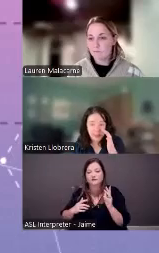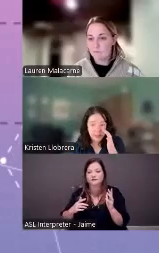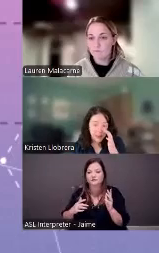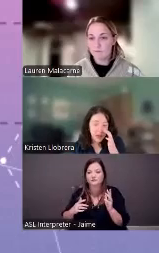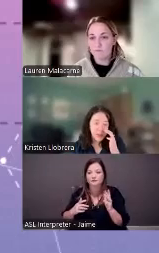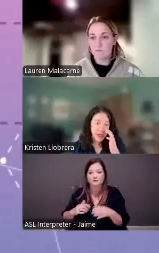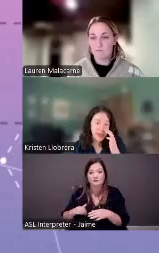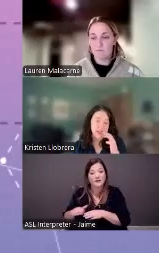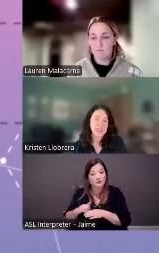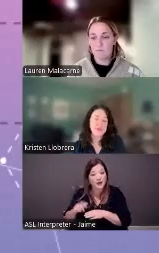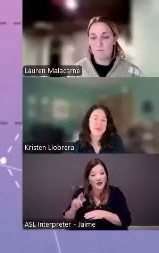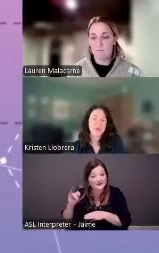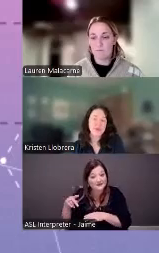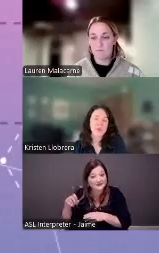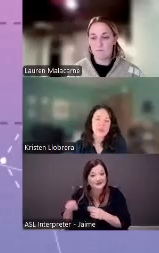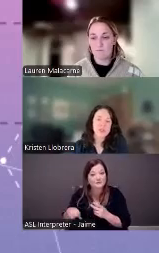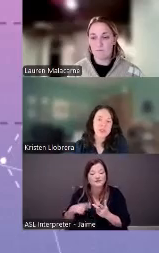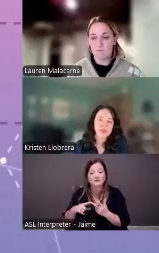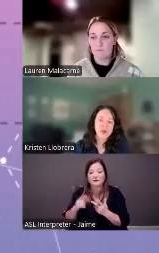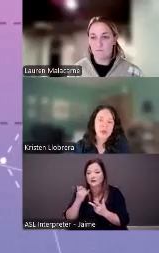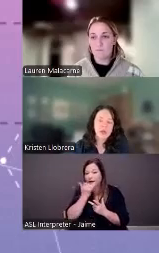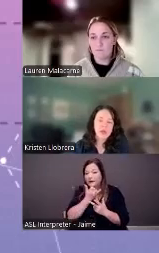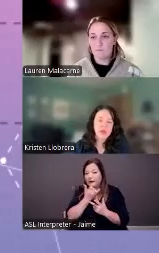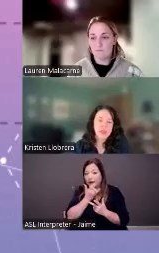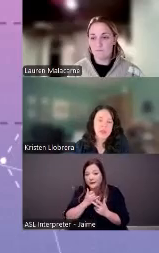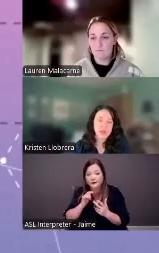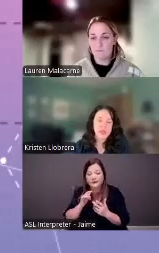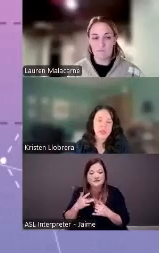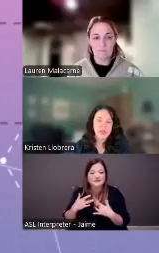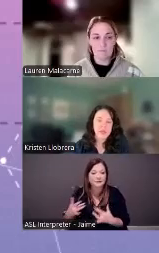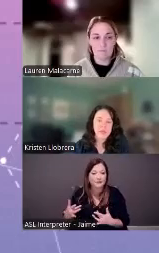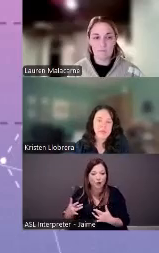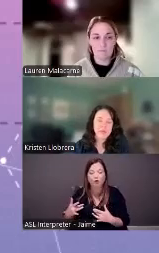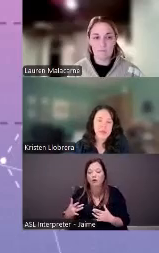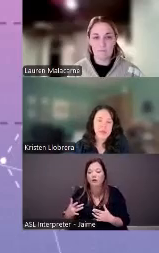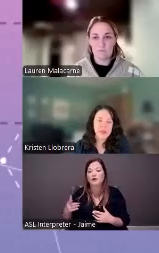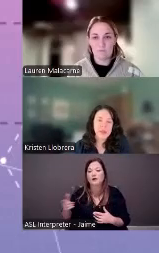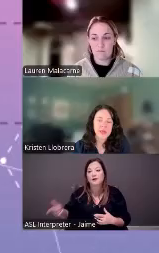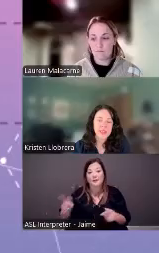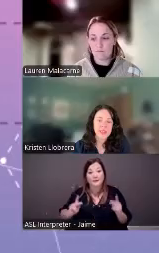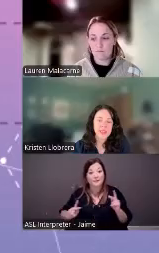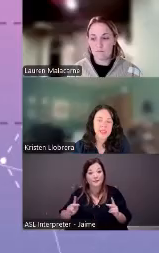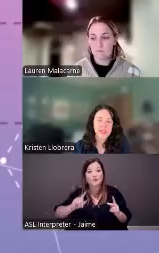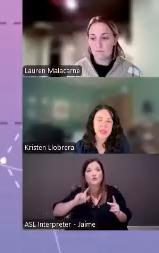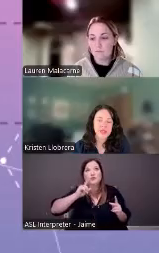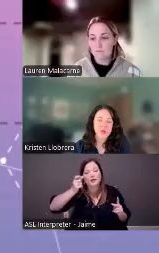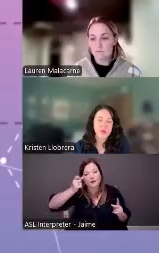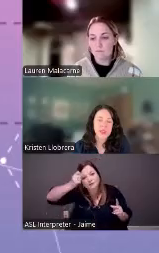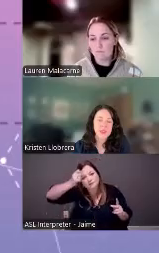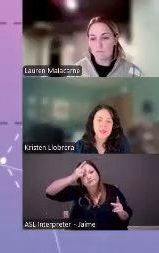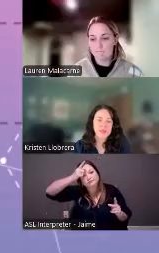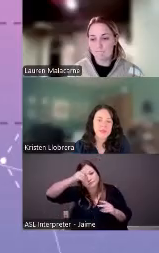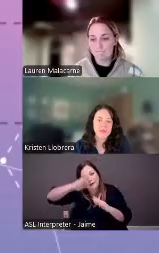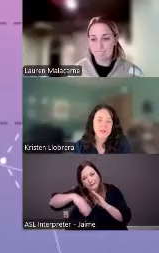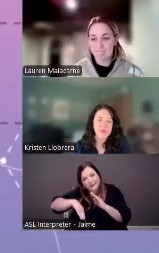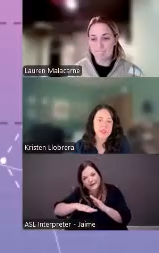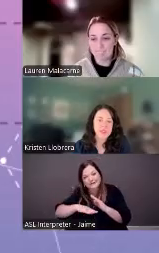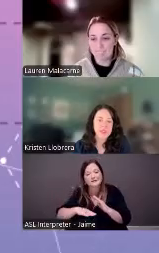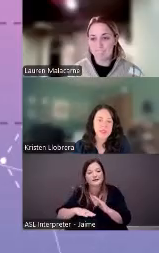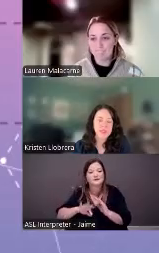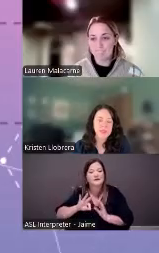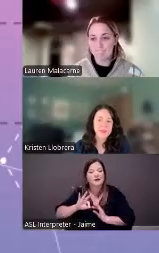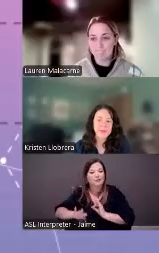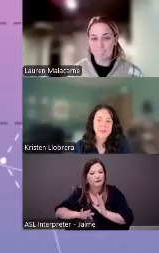practice tips and common errors, that people are able to really get the basics and the nuance of